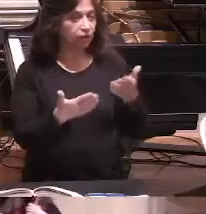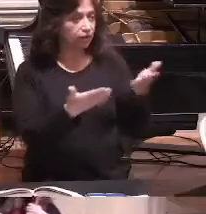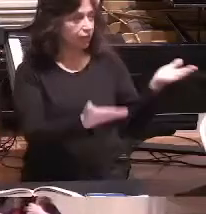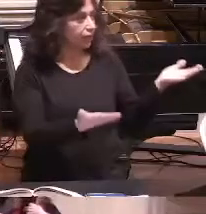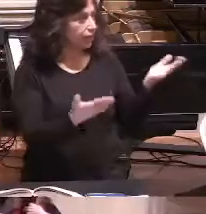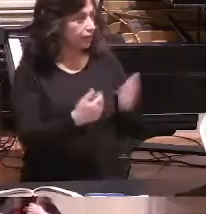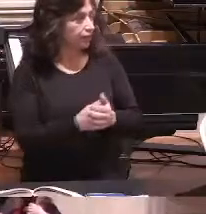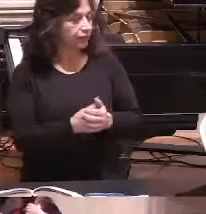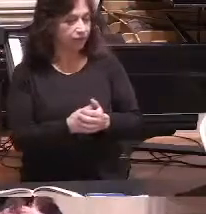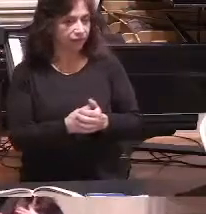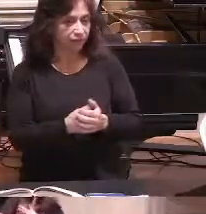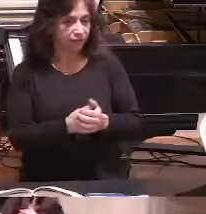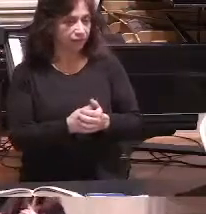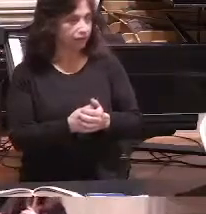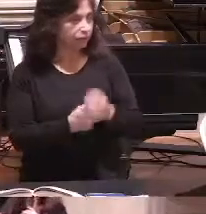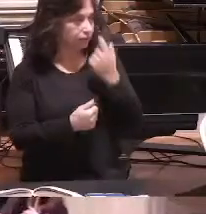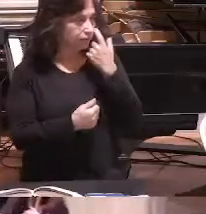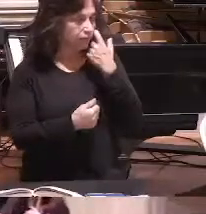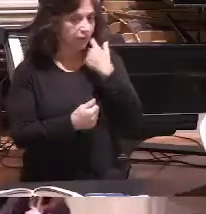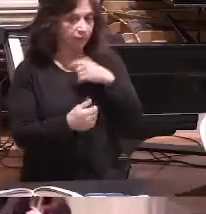the choir, the orchestra,